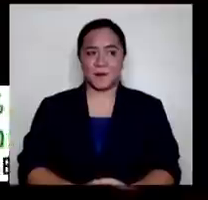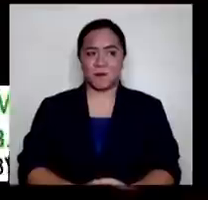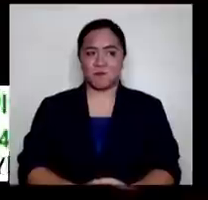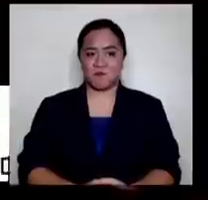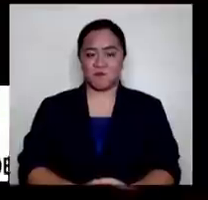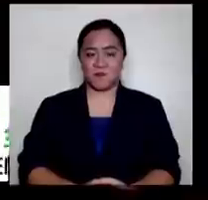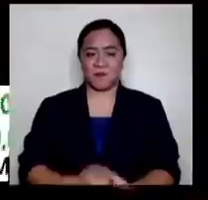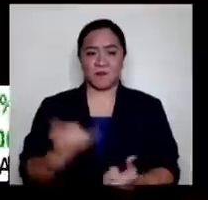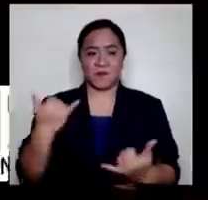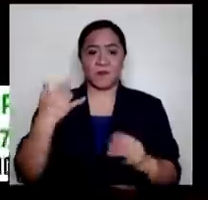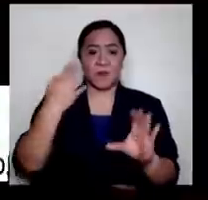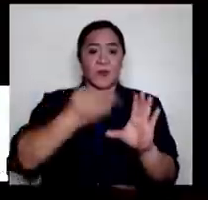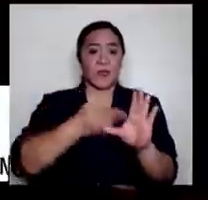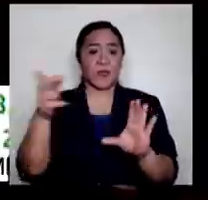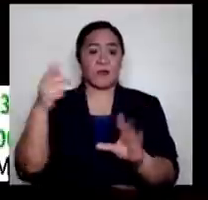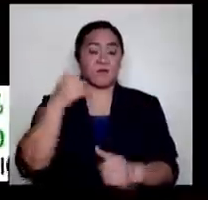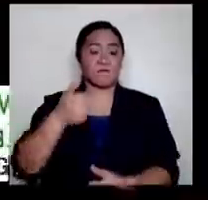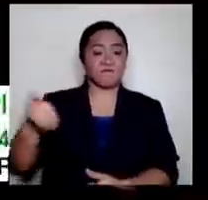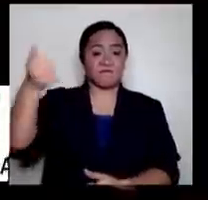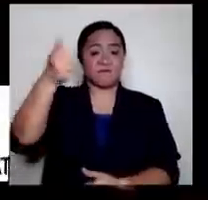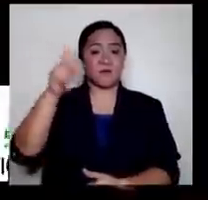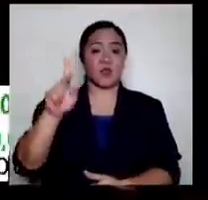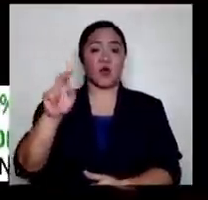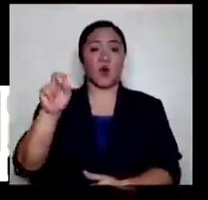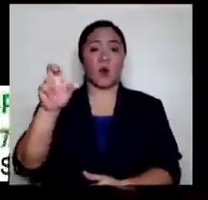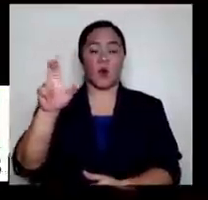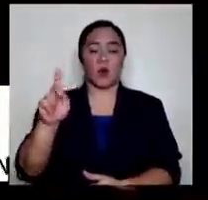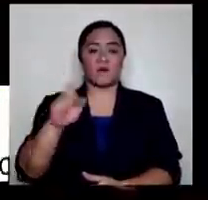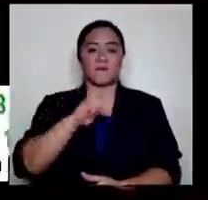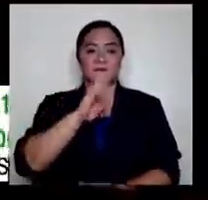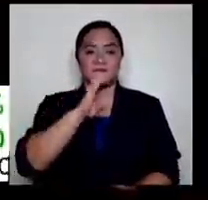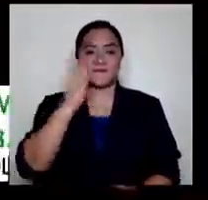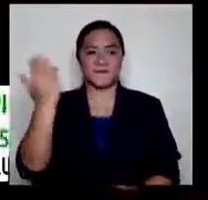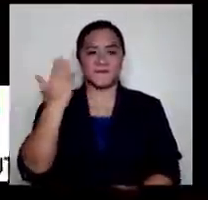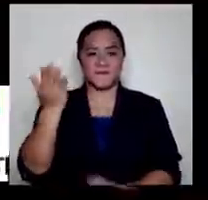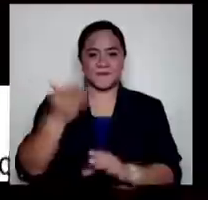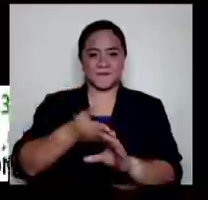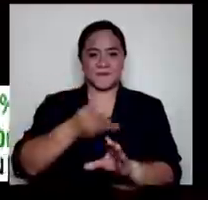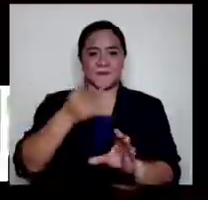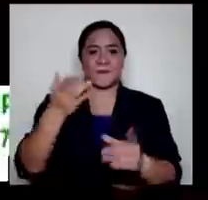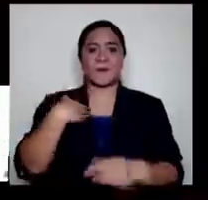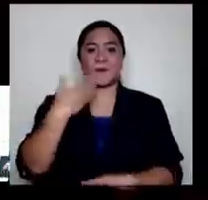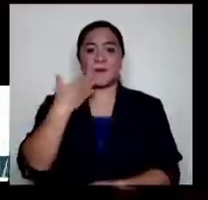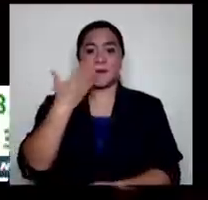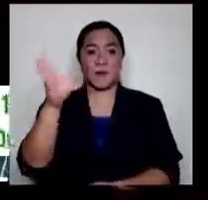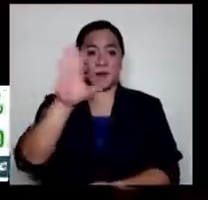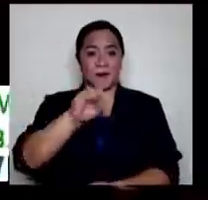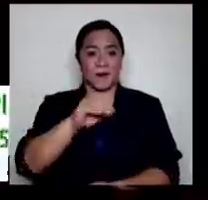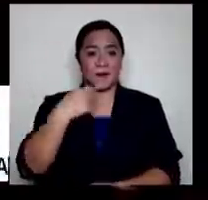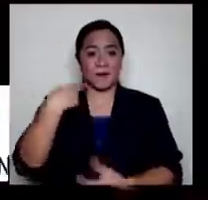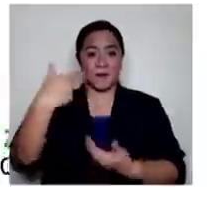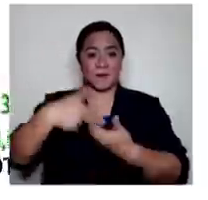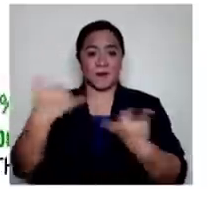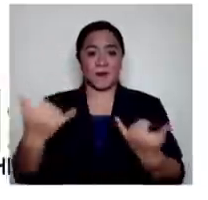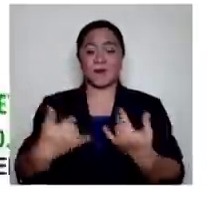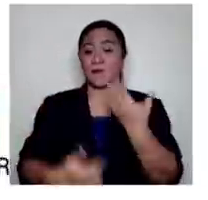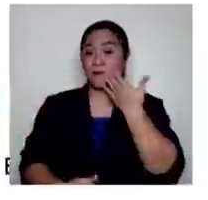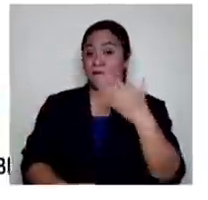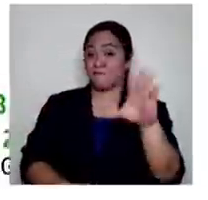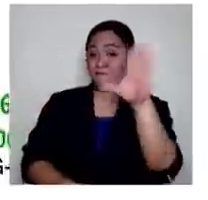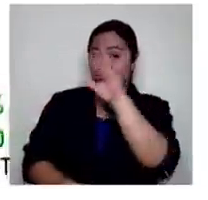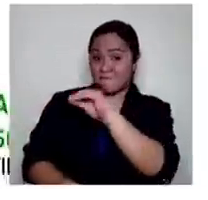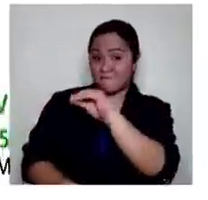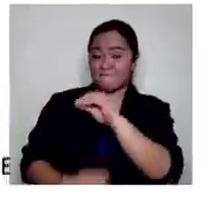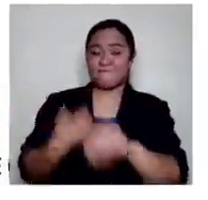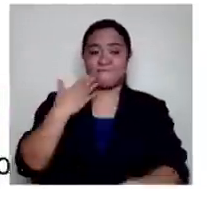Joining us now is the chairman of PDP Laban, Senator Coco Pimentel. Senator, good afternoon to you and thank you for joining us today. Good afternoon, Carmina, and